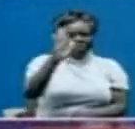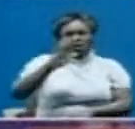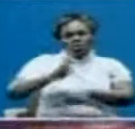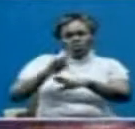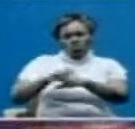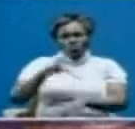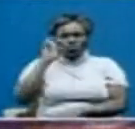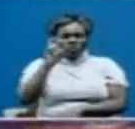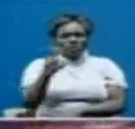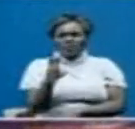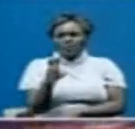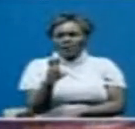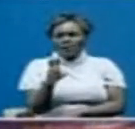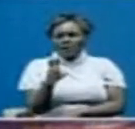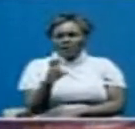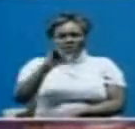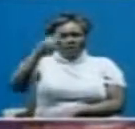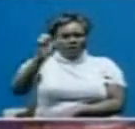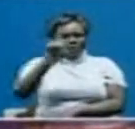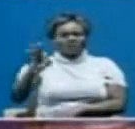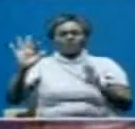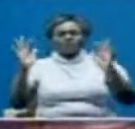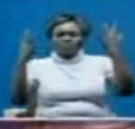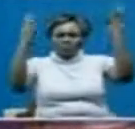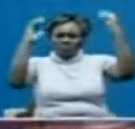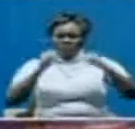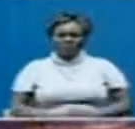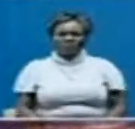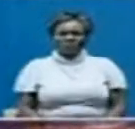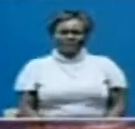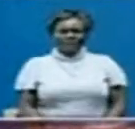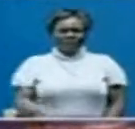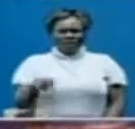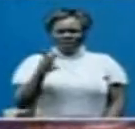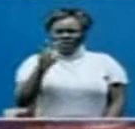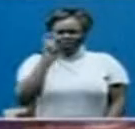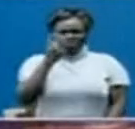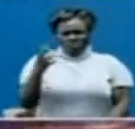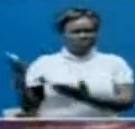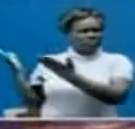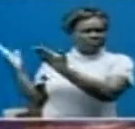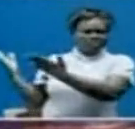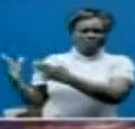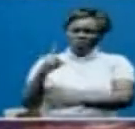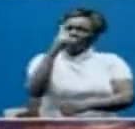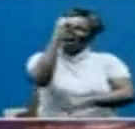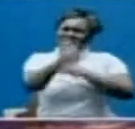you, Joseph. Good well done. Too. Good to see you, Jeff. Yeah. Congratulations. I mean, look at this. Look, in